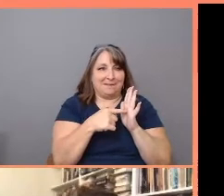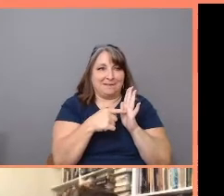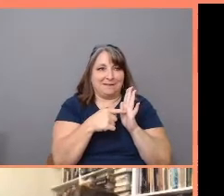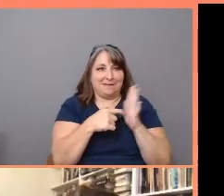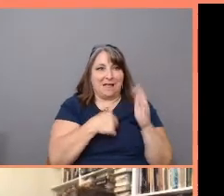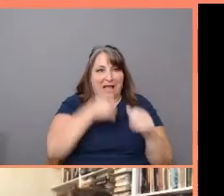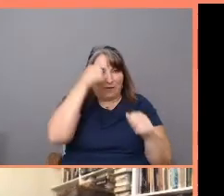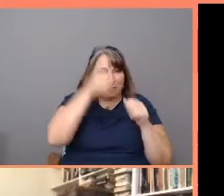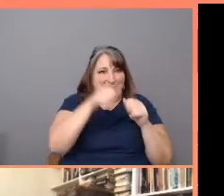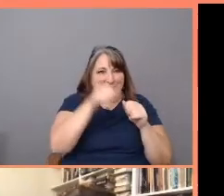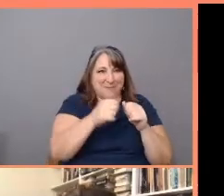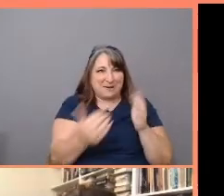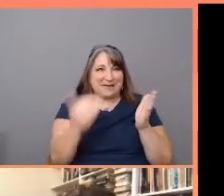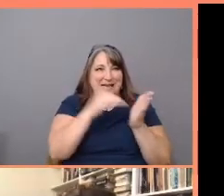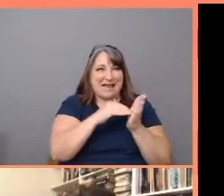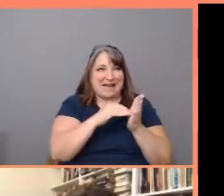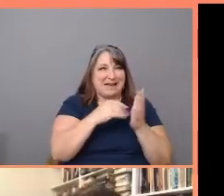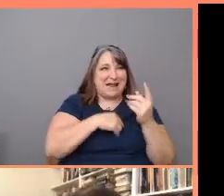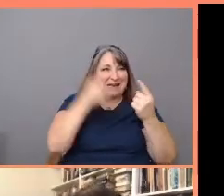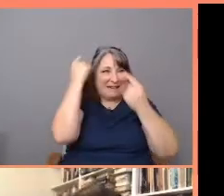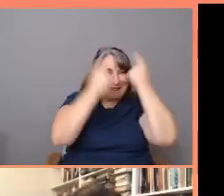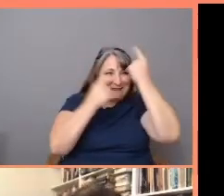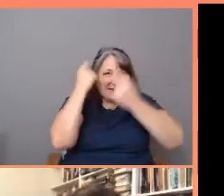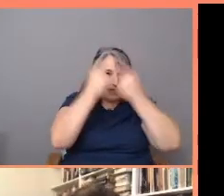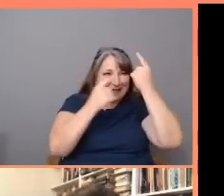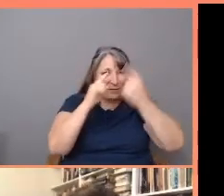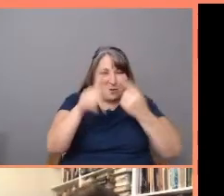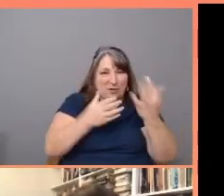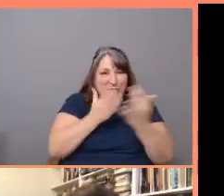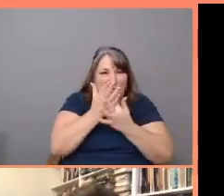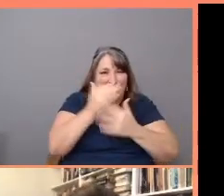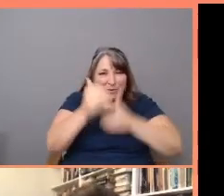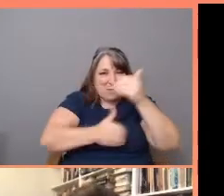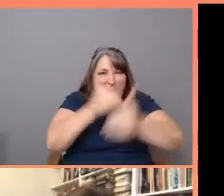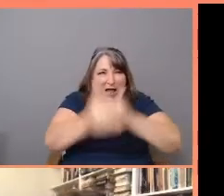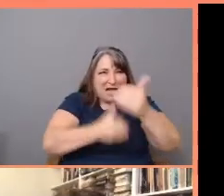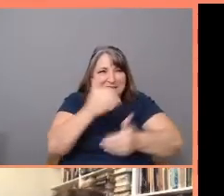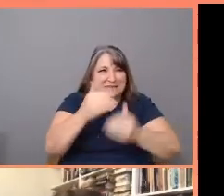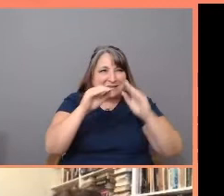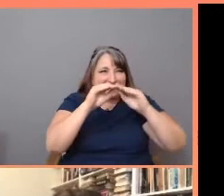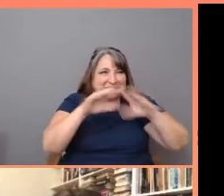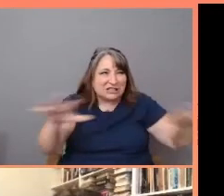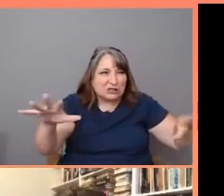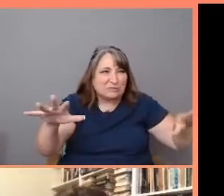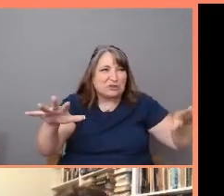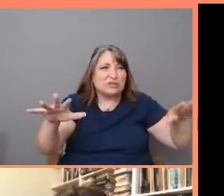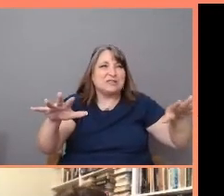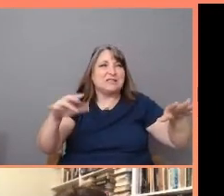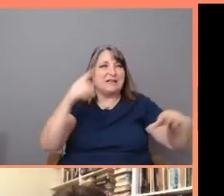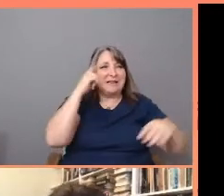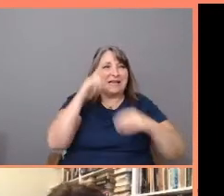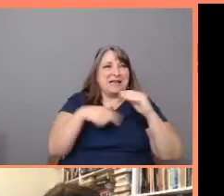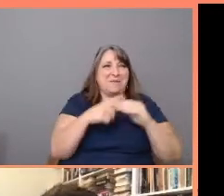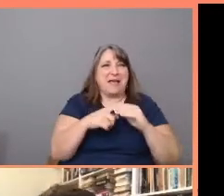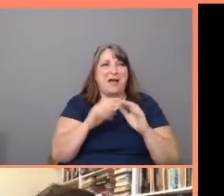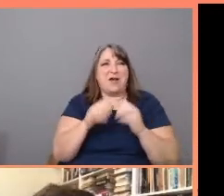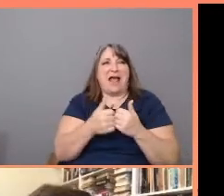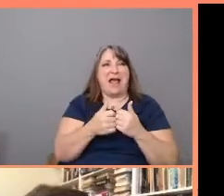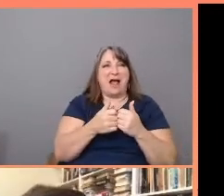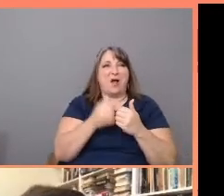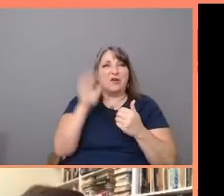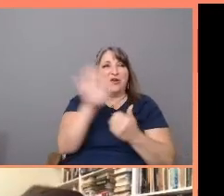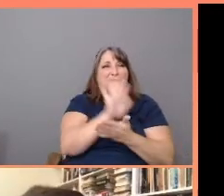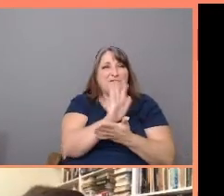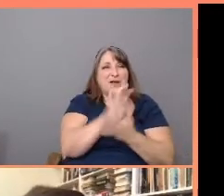again, just like sort of thinking through when you're going through the process of a distribution deal and thinking about how your film can reach audiences